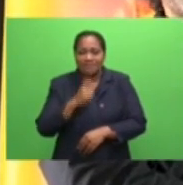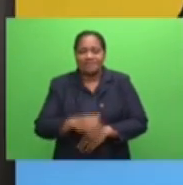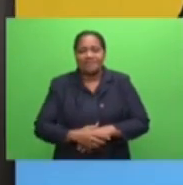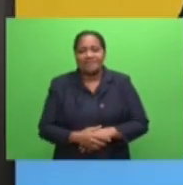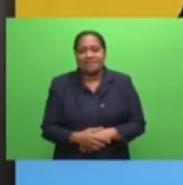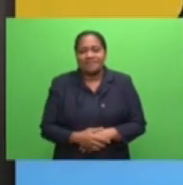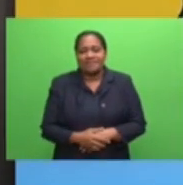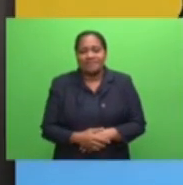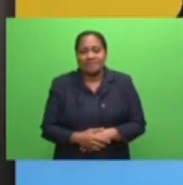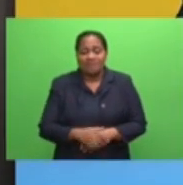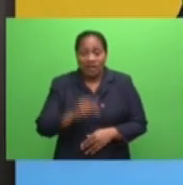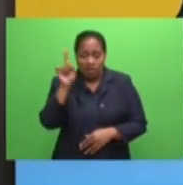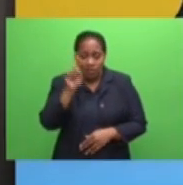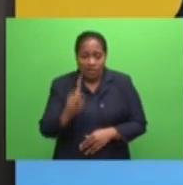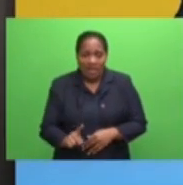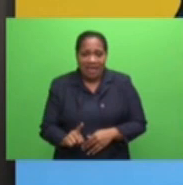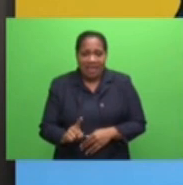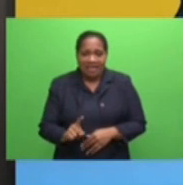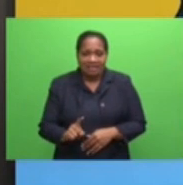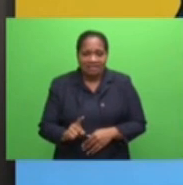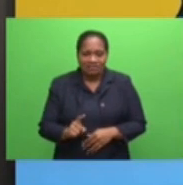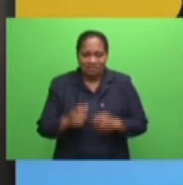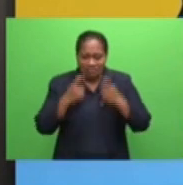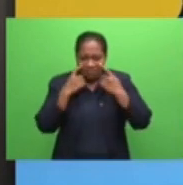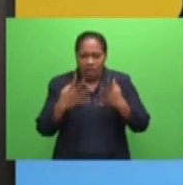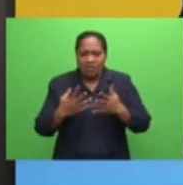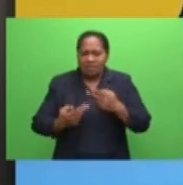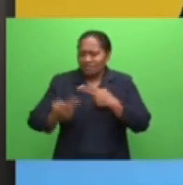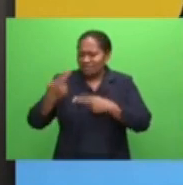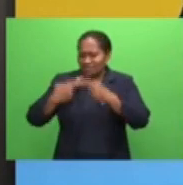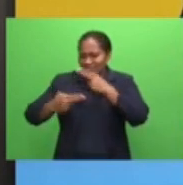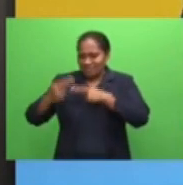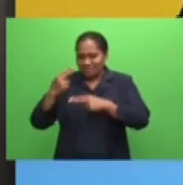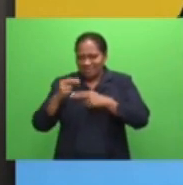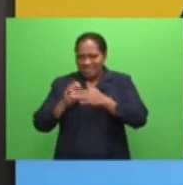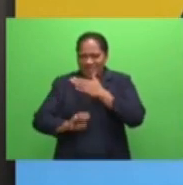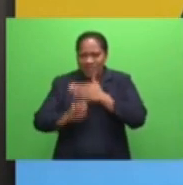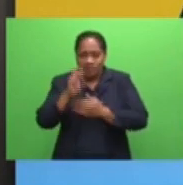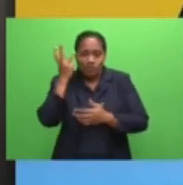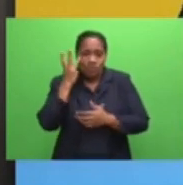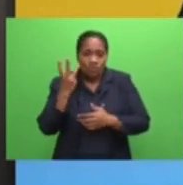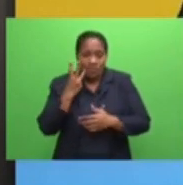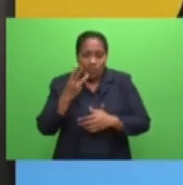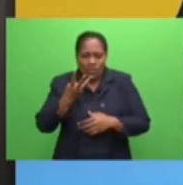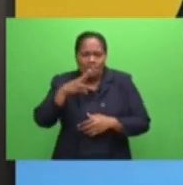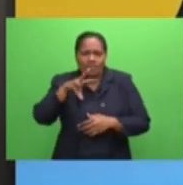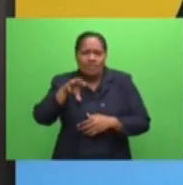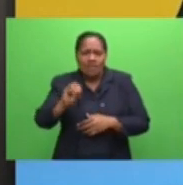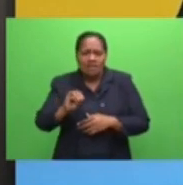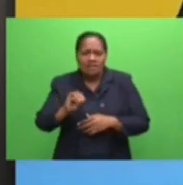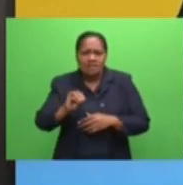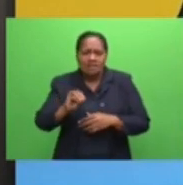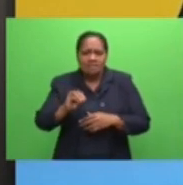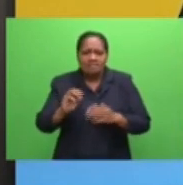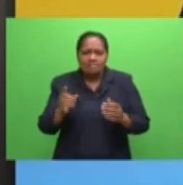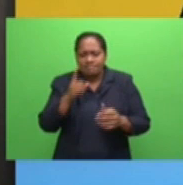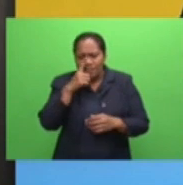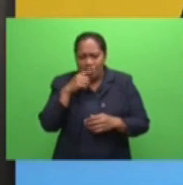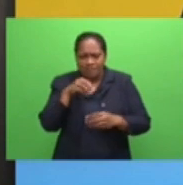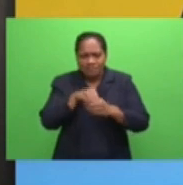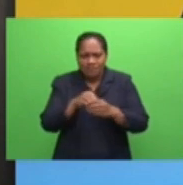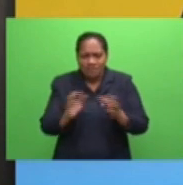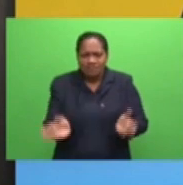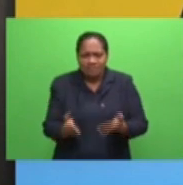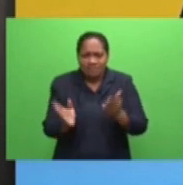Sports. Today marked a historic occasion for women's rugby in the country, with 30 players inducted into the first ever Women's Rugby